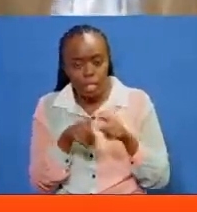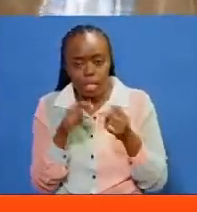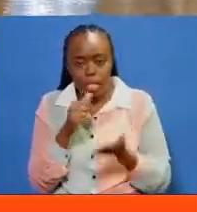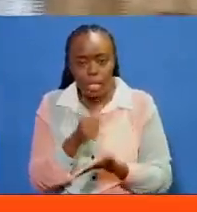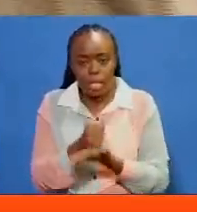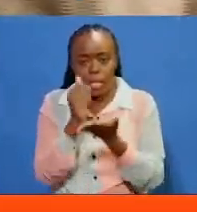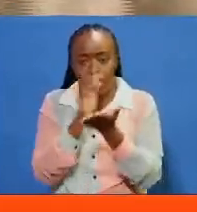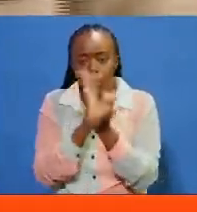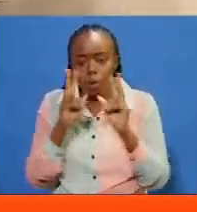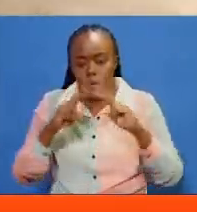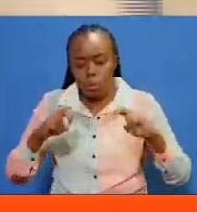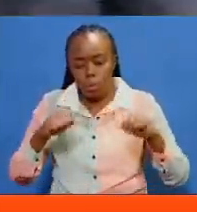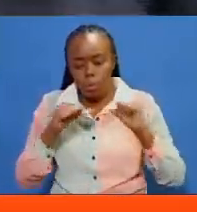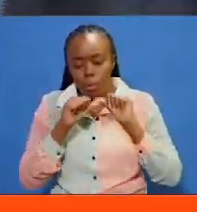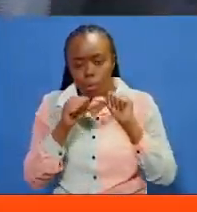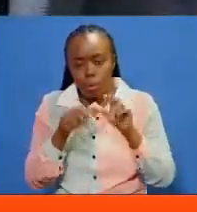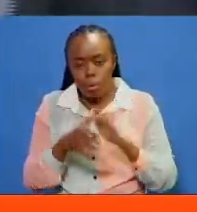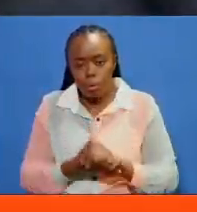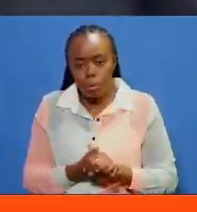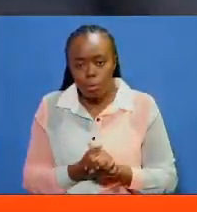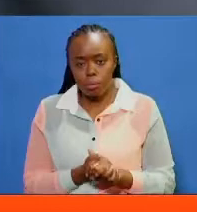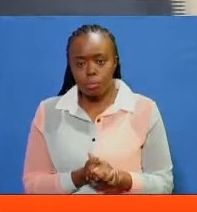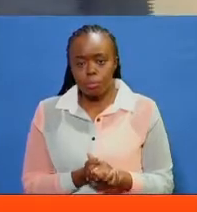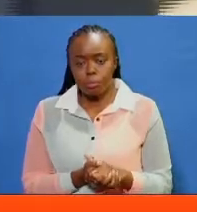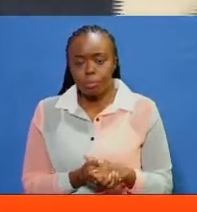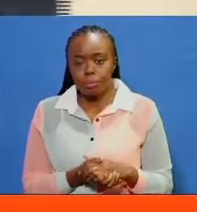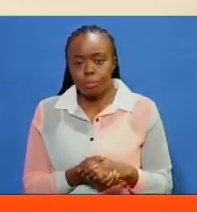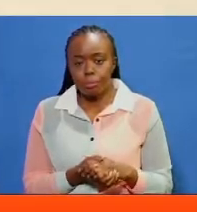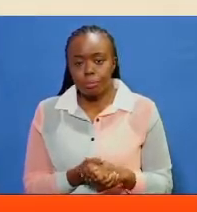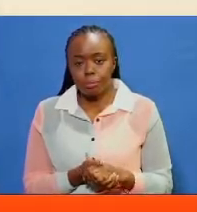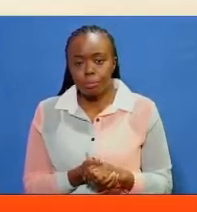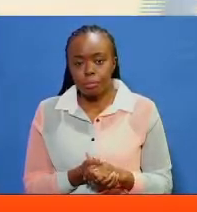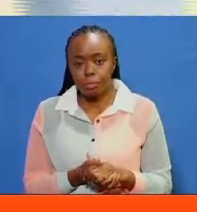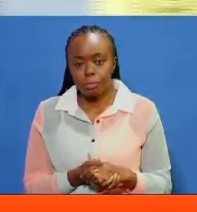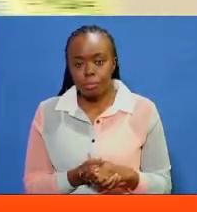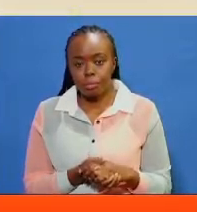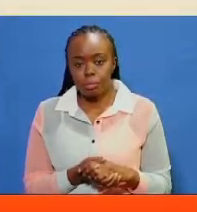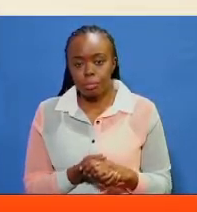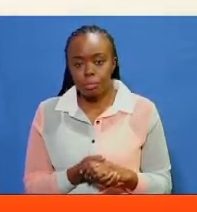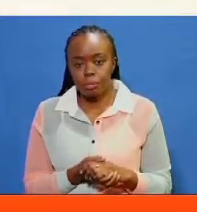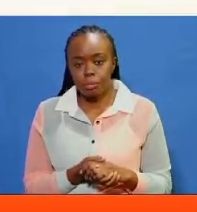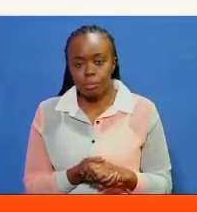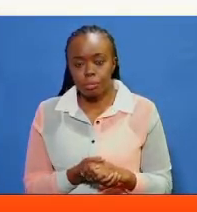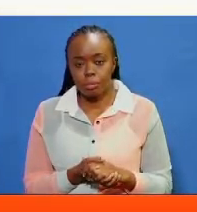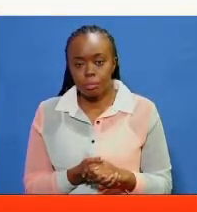further investigations. Ryan Andanje, KUTV.